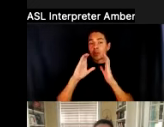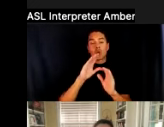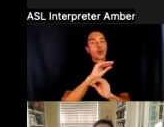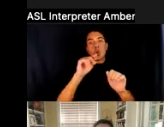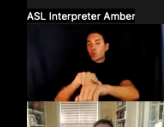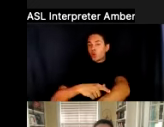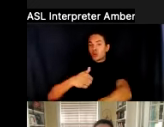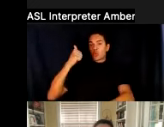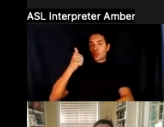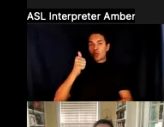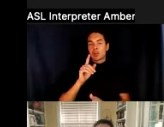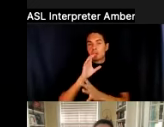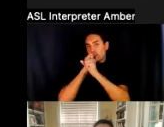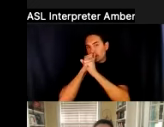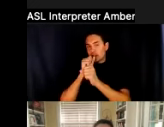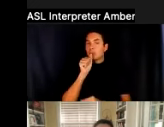third party?